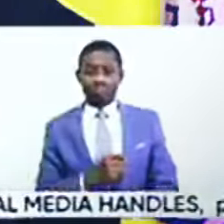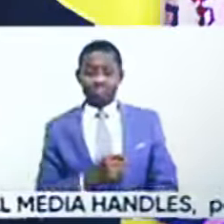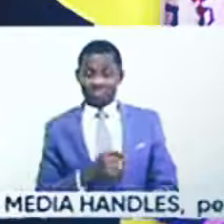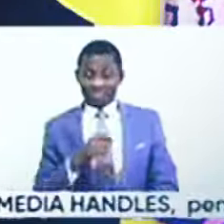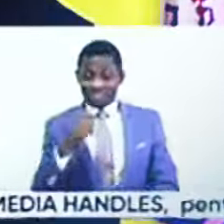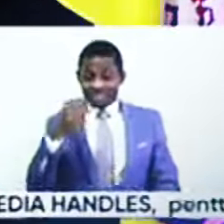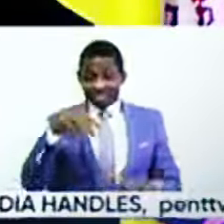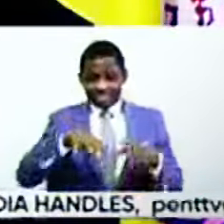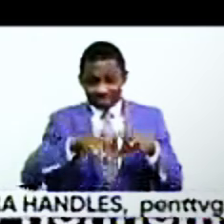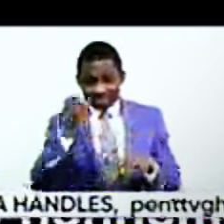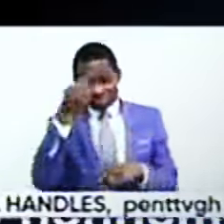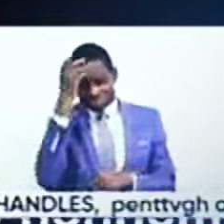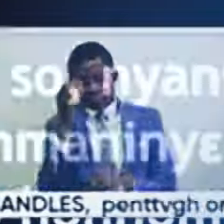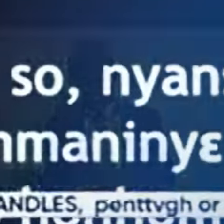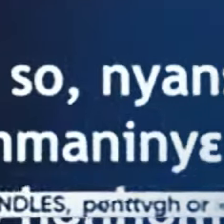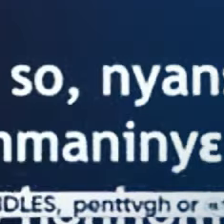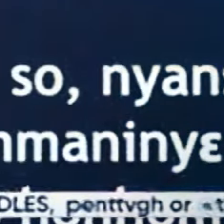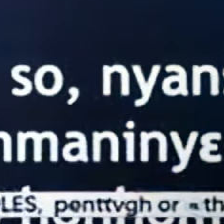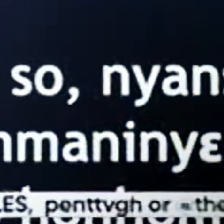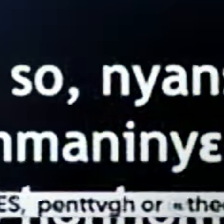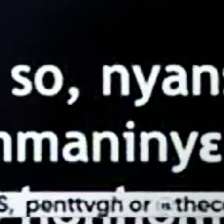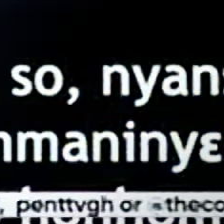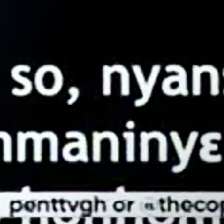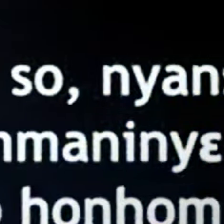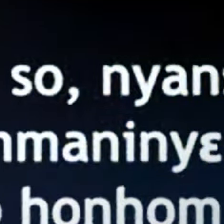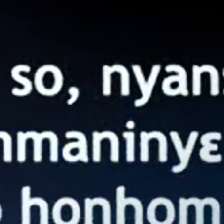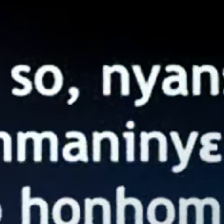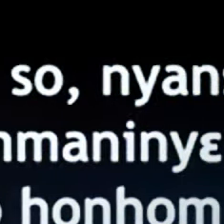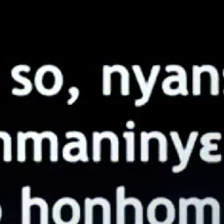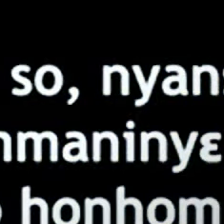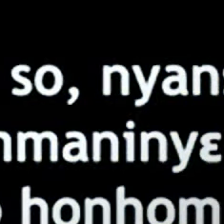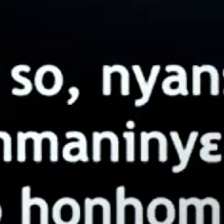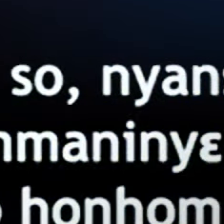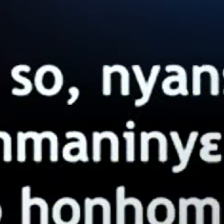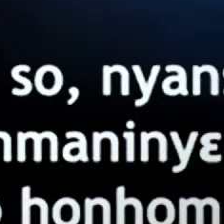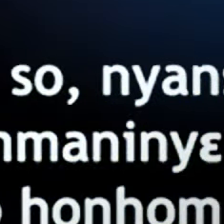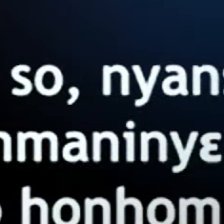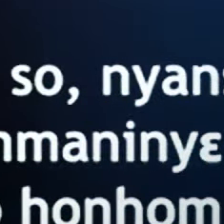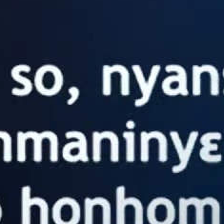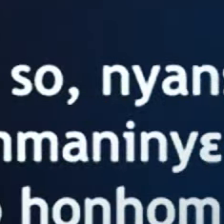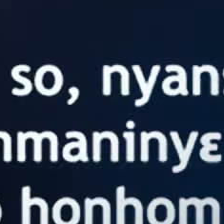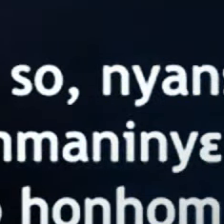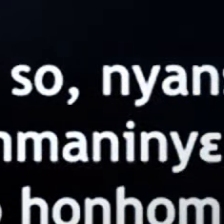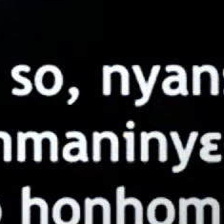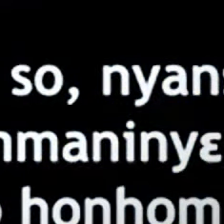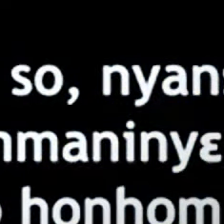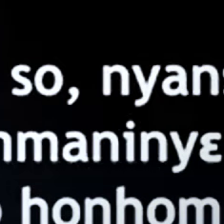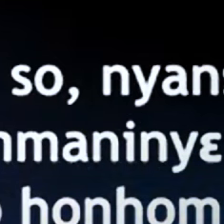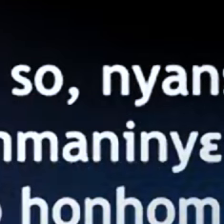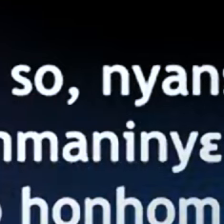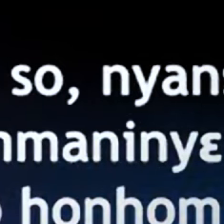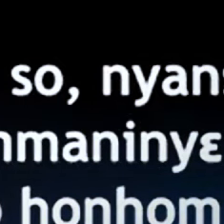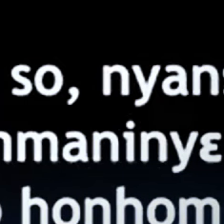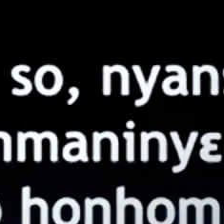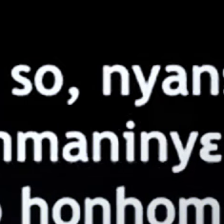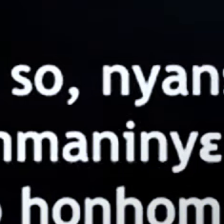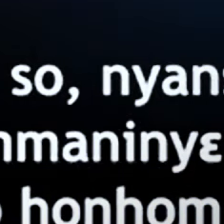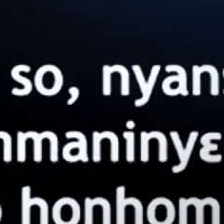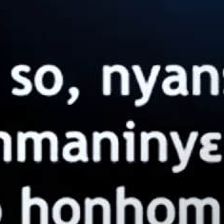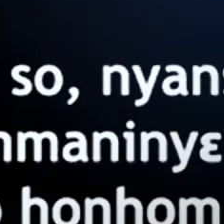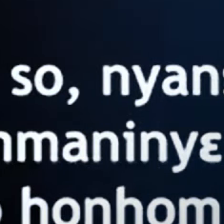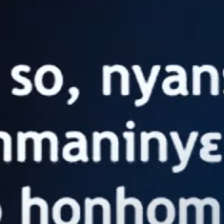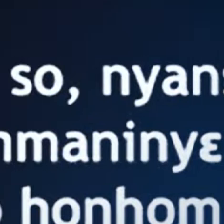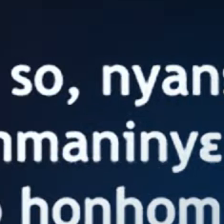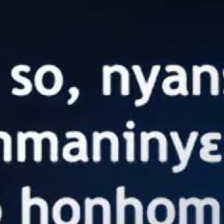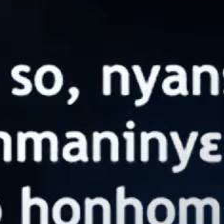counsel. Of utufu hum. And of might. Oyetumfu. The Spirit of knowledge. Nimdie hum. And of the